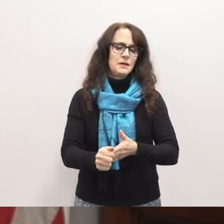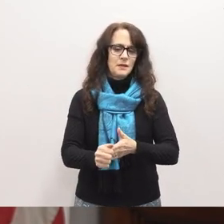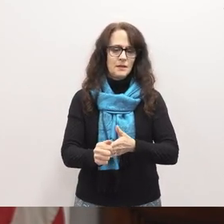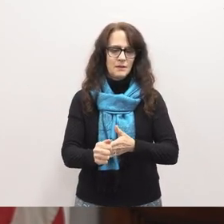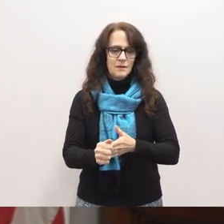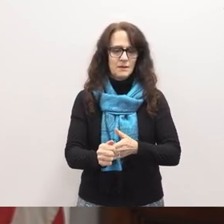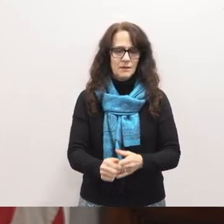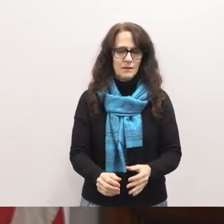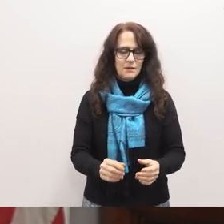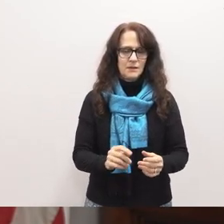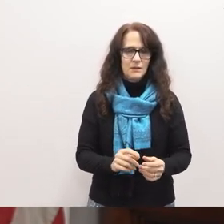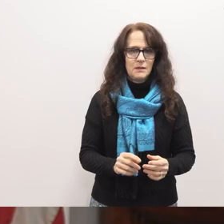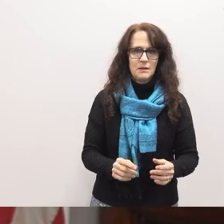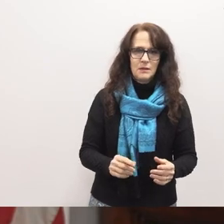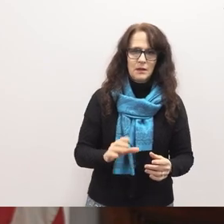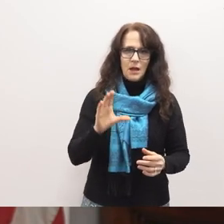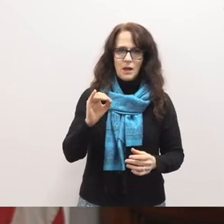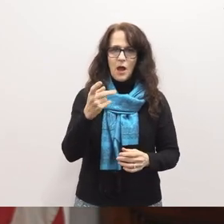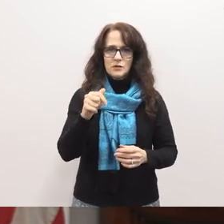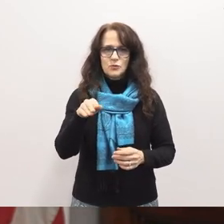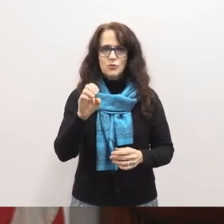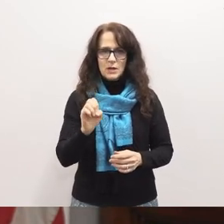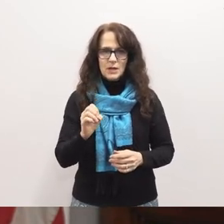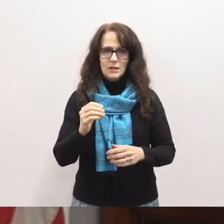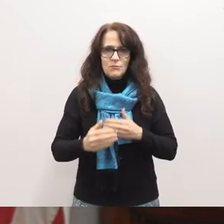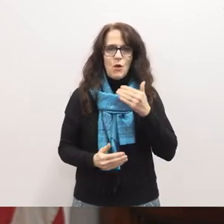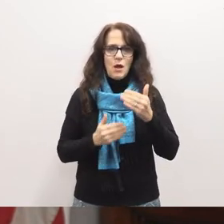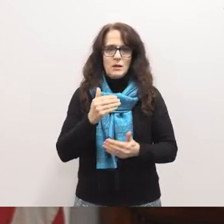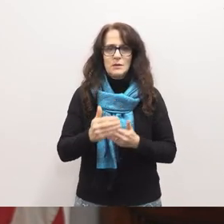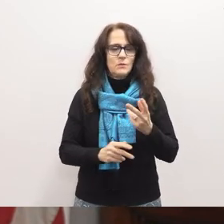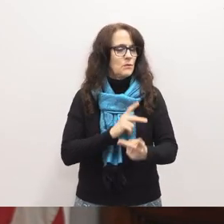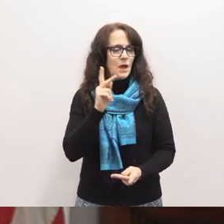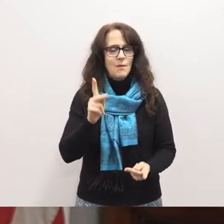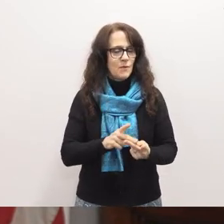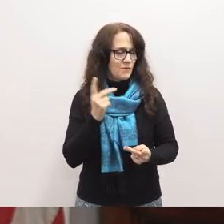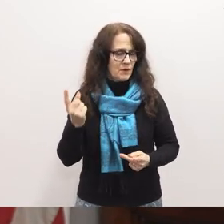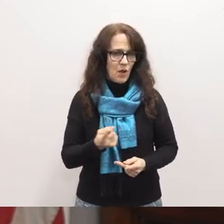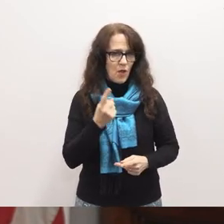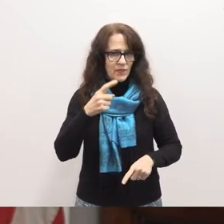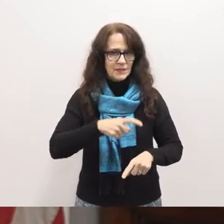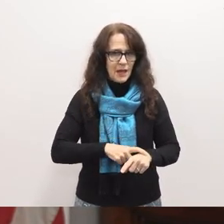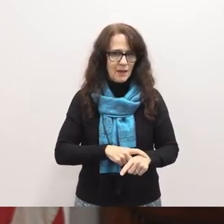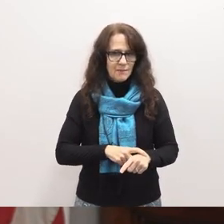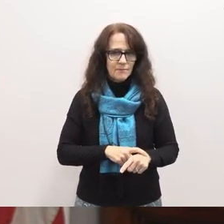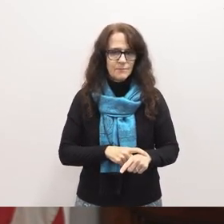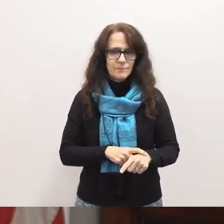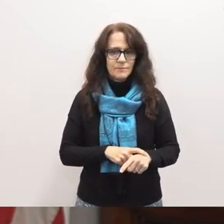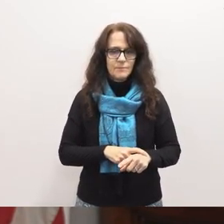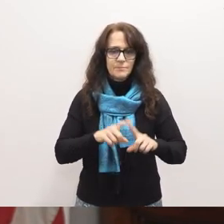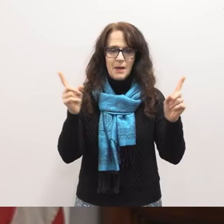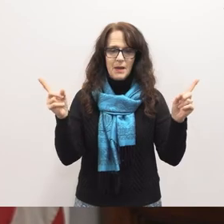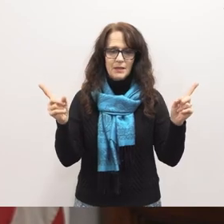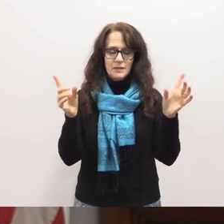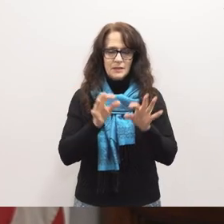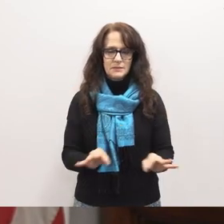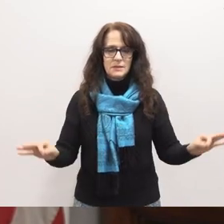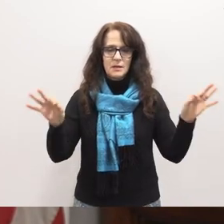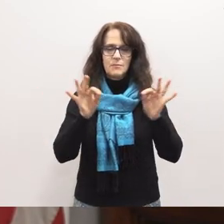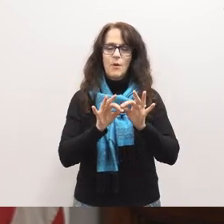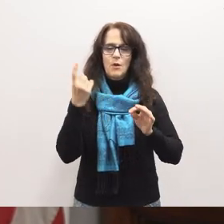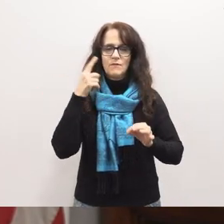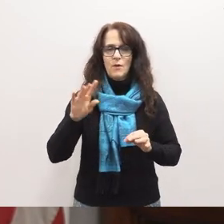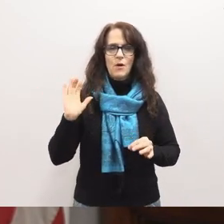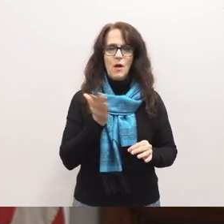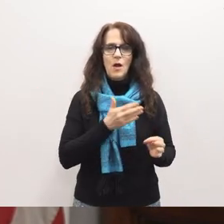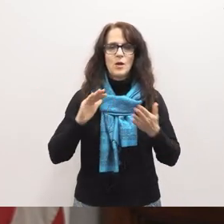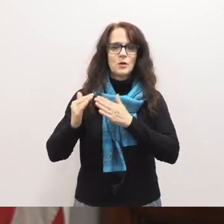substantive, concrete progress. We don't get it perfect all the time, but it's important, I think, for our